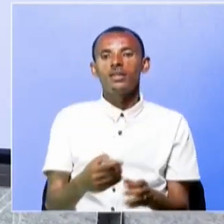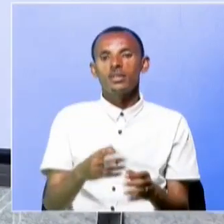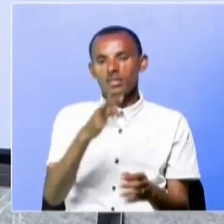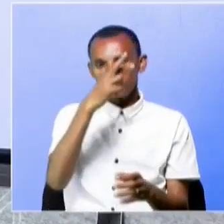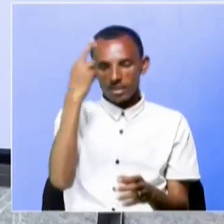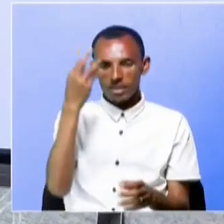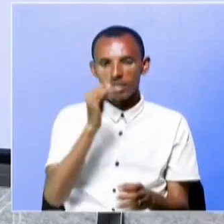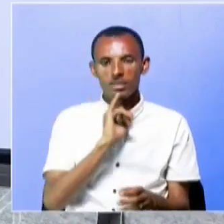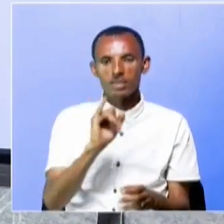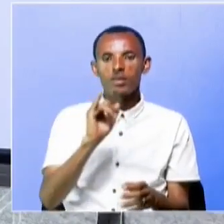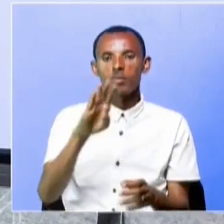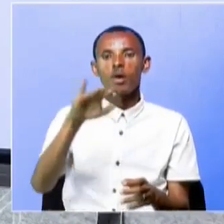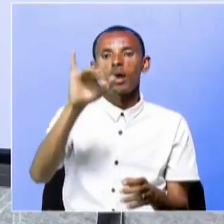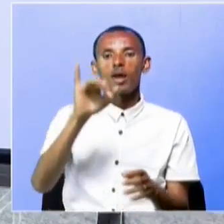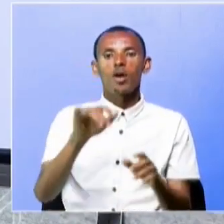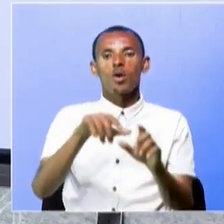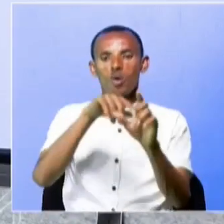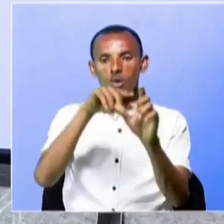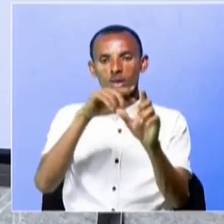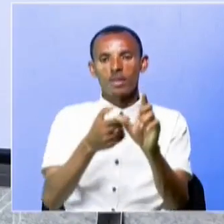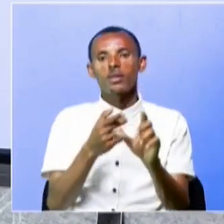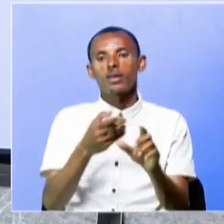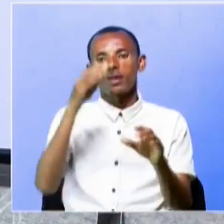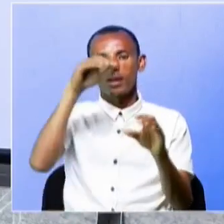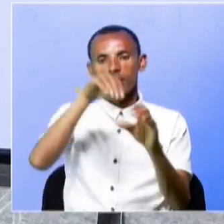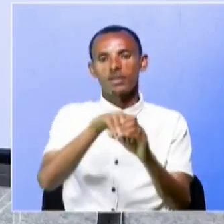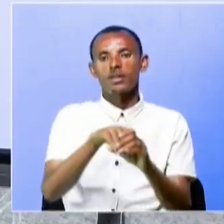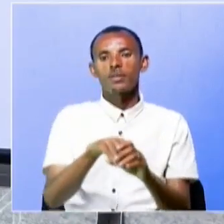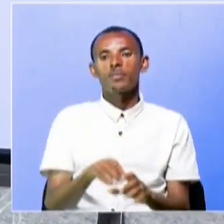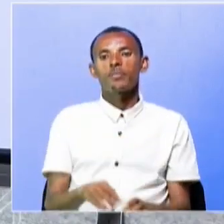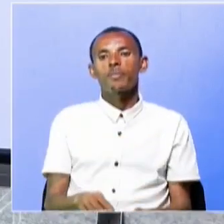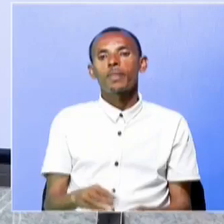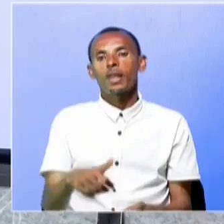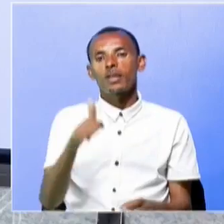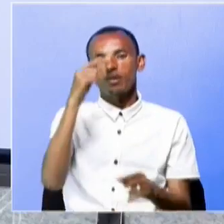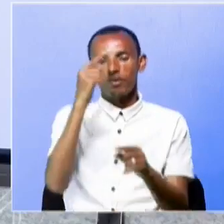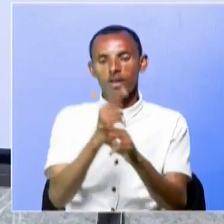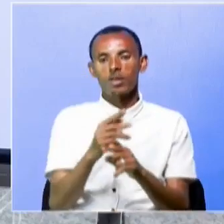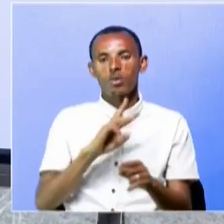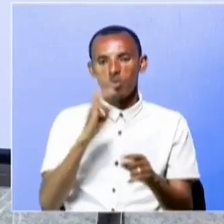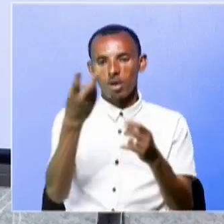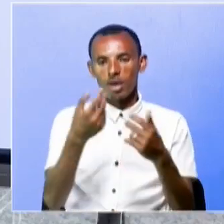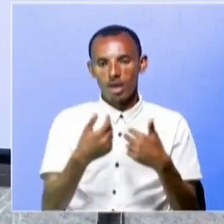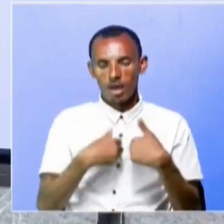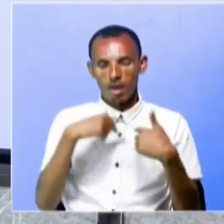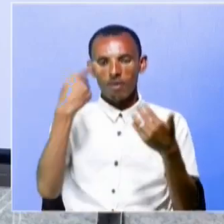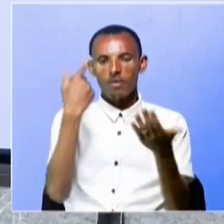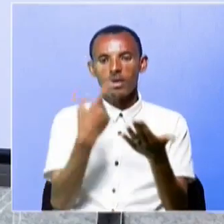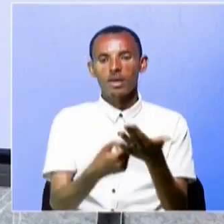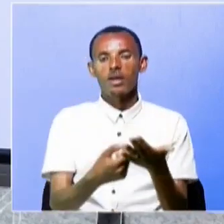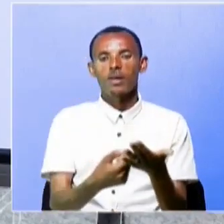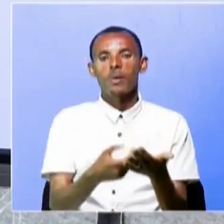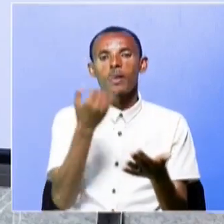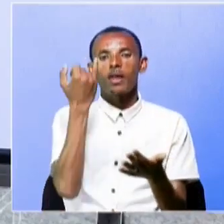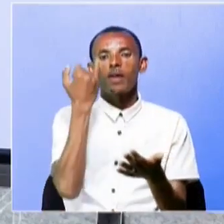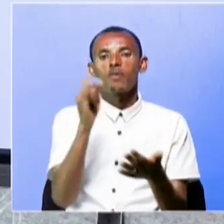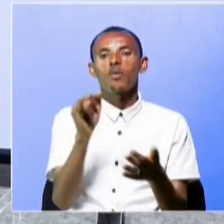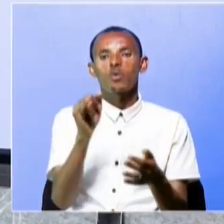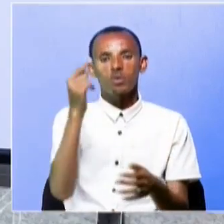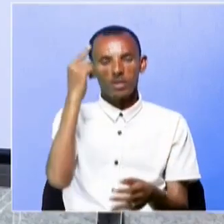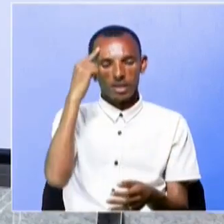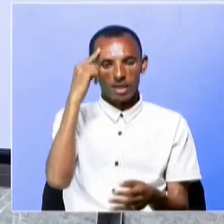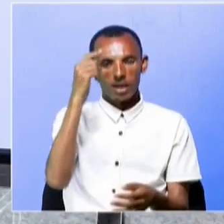reasoning is by alternate interior angles. The other fact that we have here is, if you